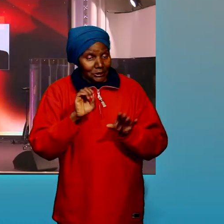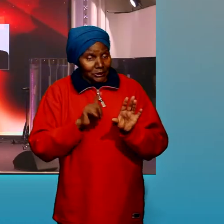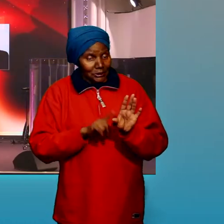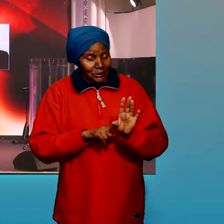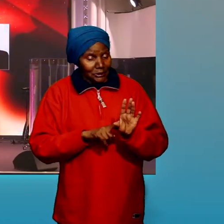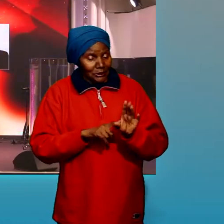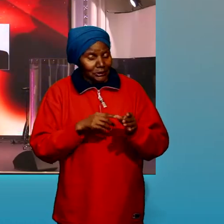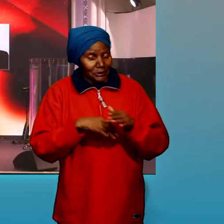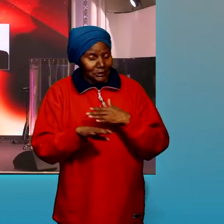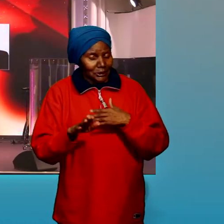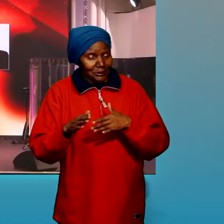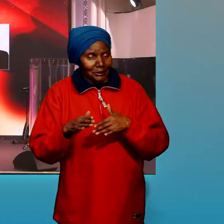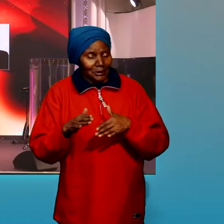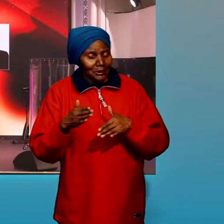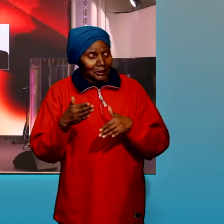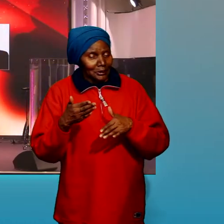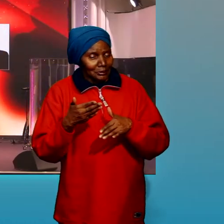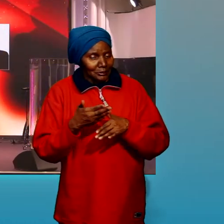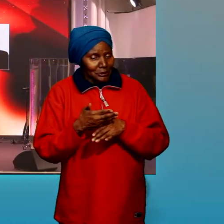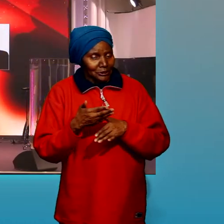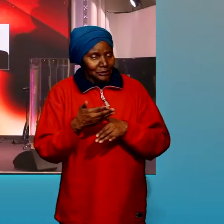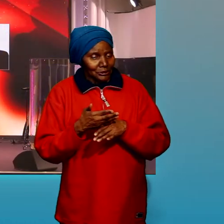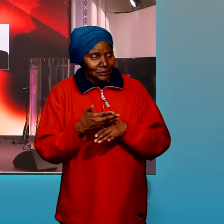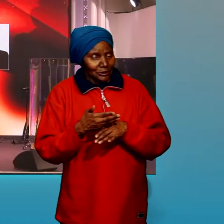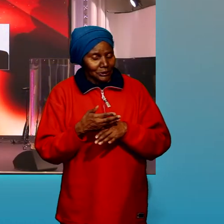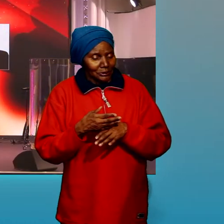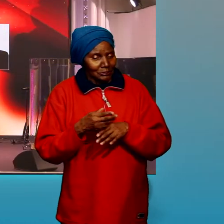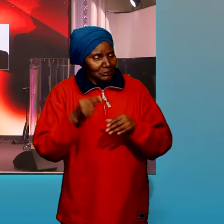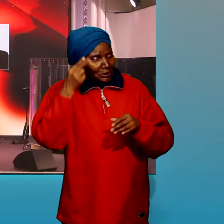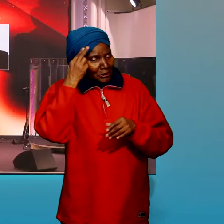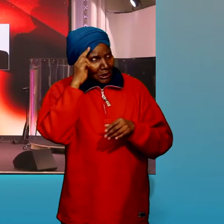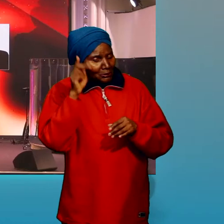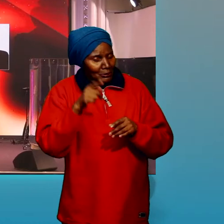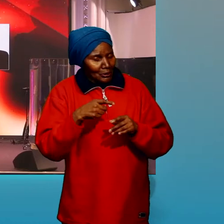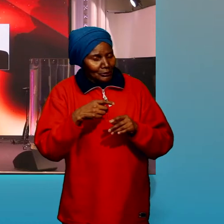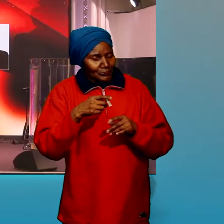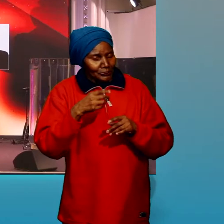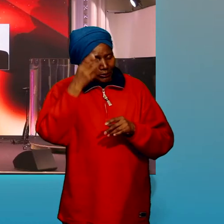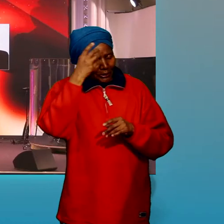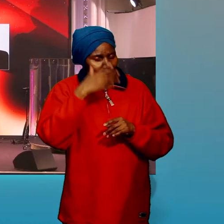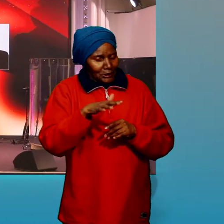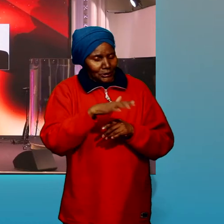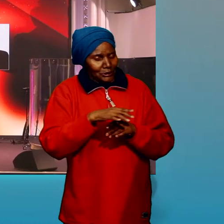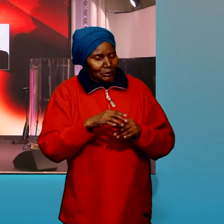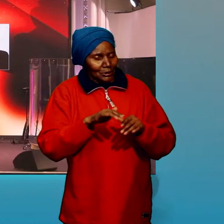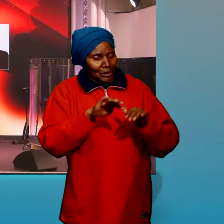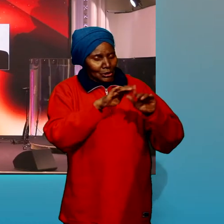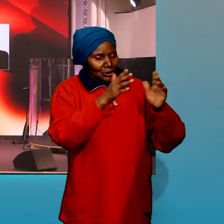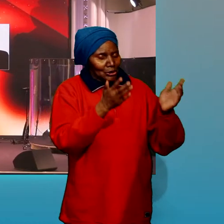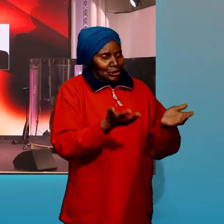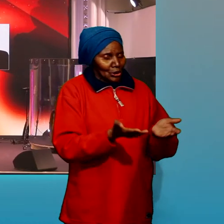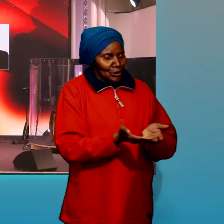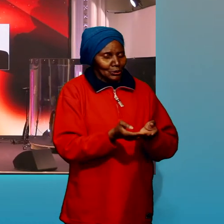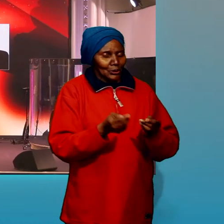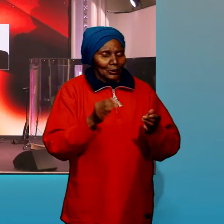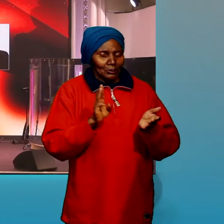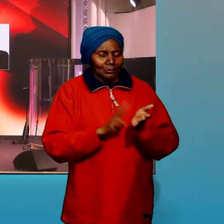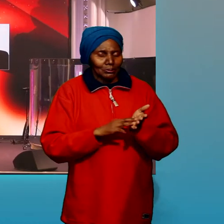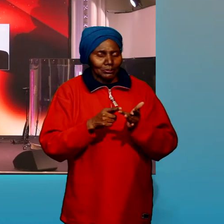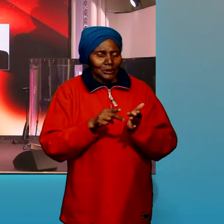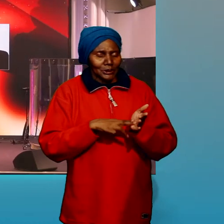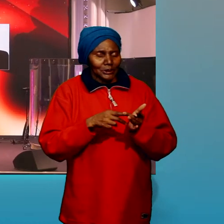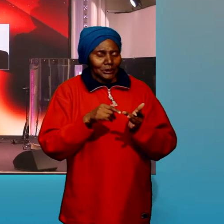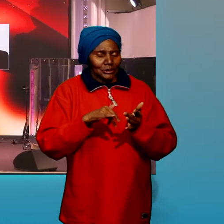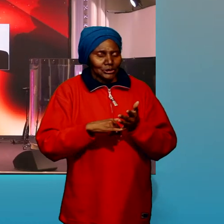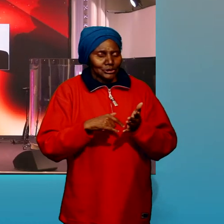the founder with his wife of a ministry called Kingdom Global Ministries, and his speciality is in discipleship. He grows